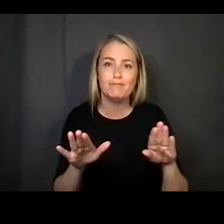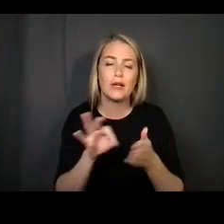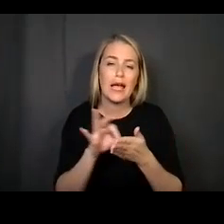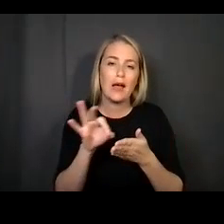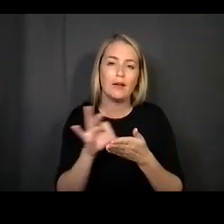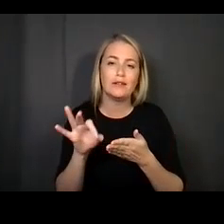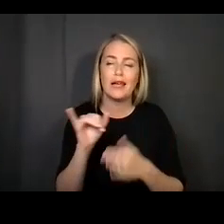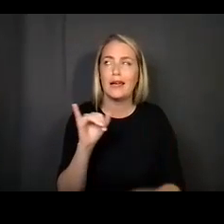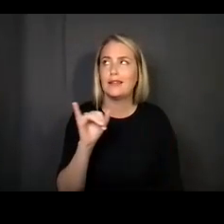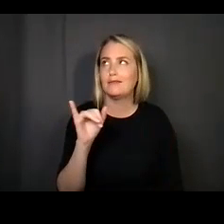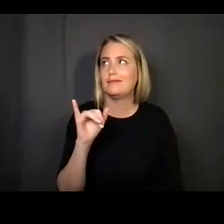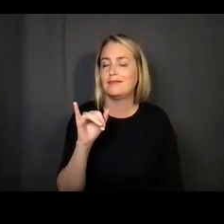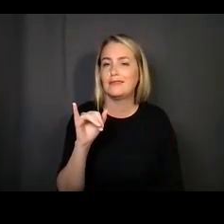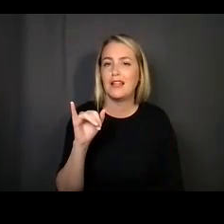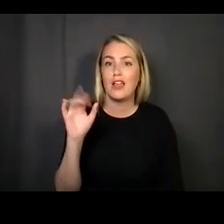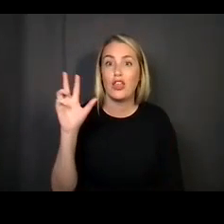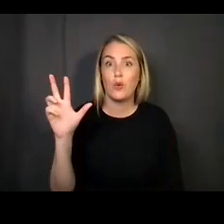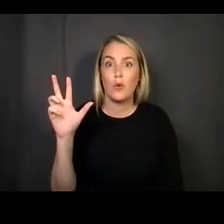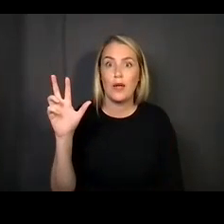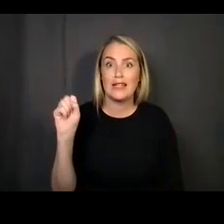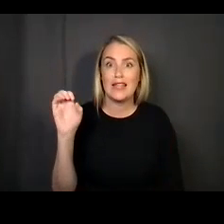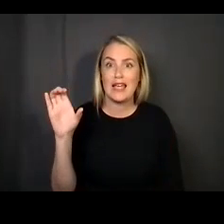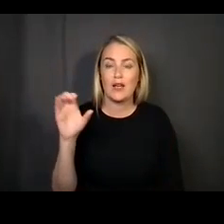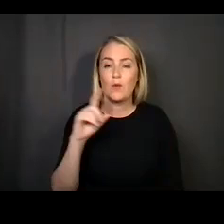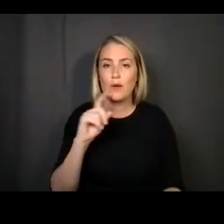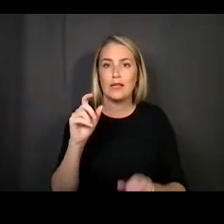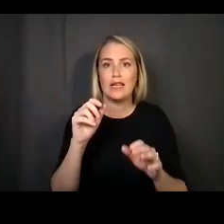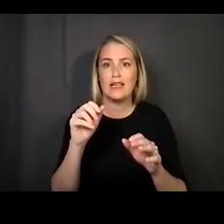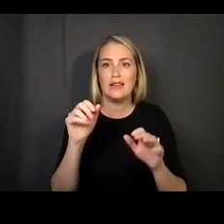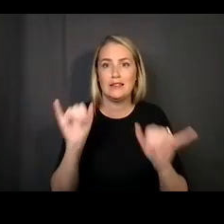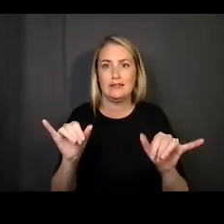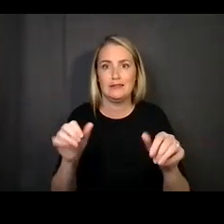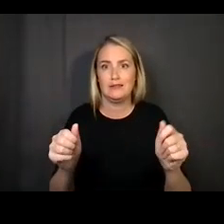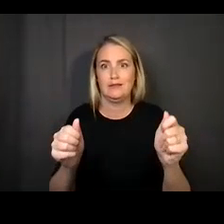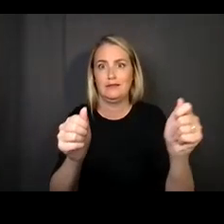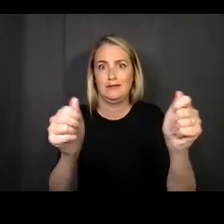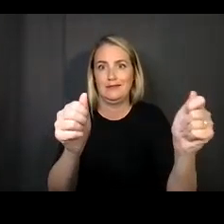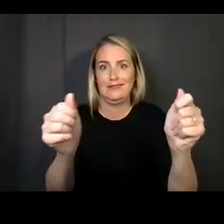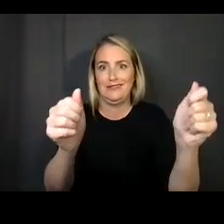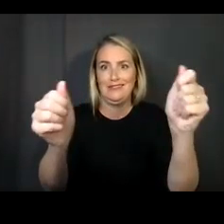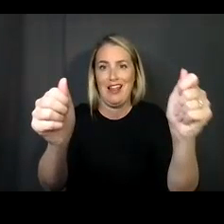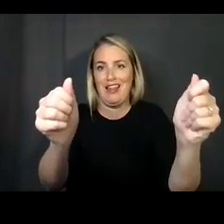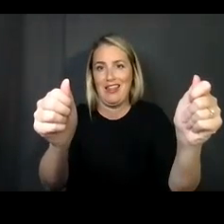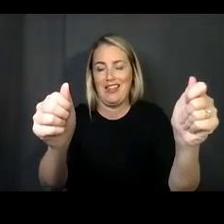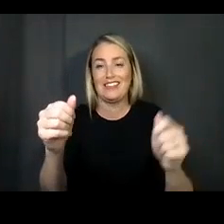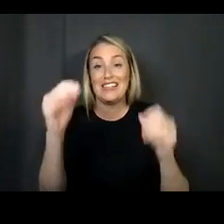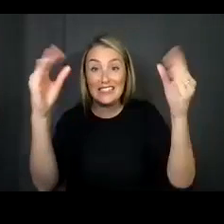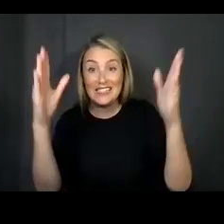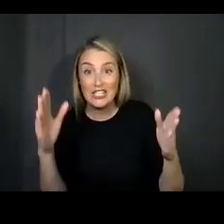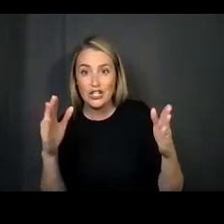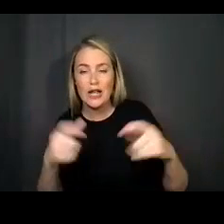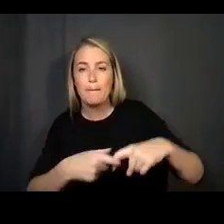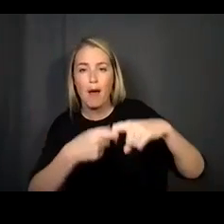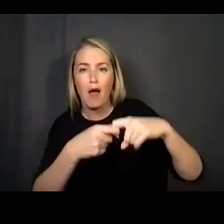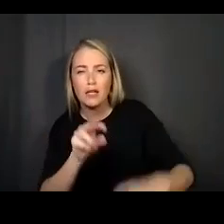but count to like a good 3 seconds, holding it really still as Cuenten close. 3 segundos mientras están sosteniendo el trabajo, porque